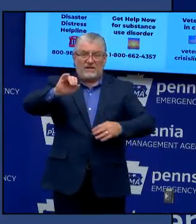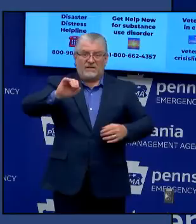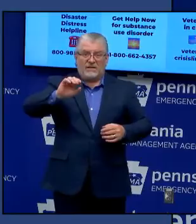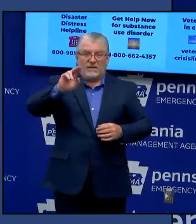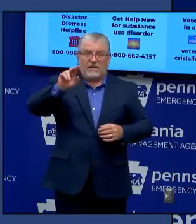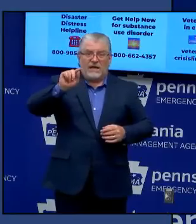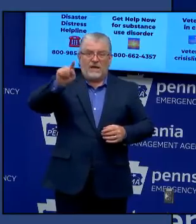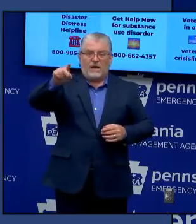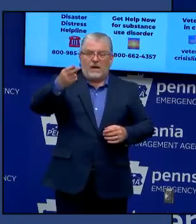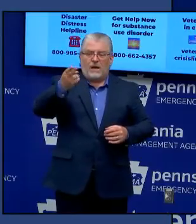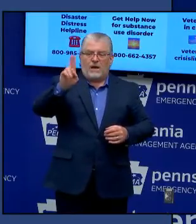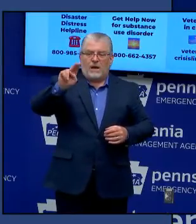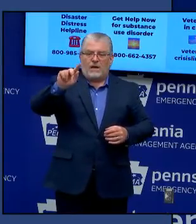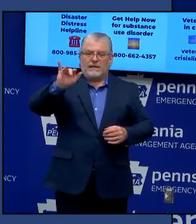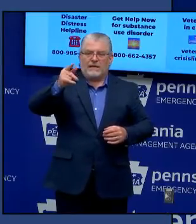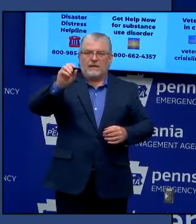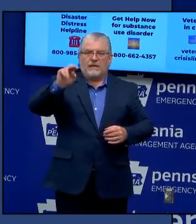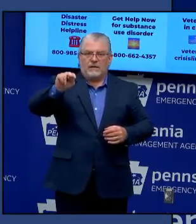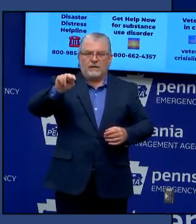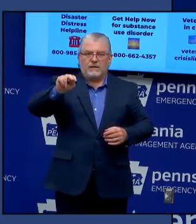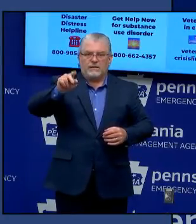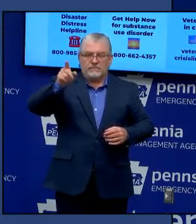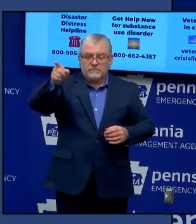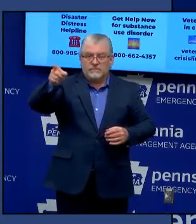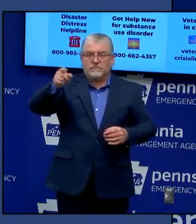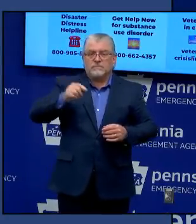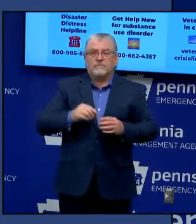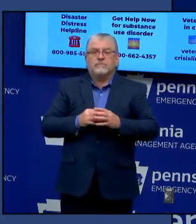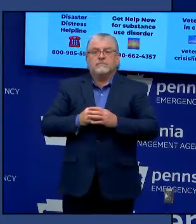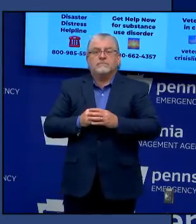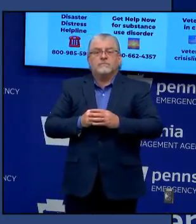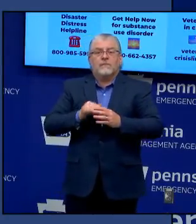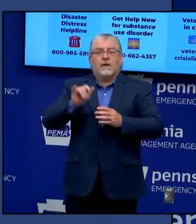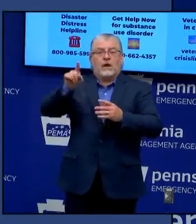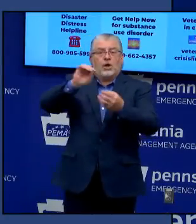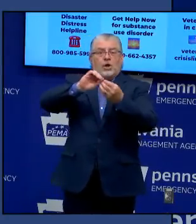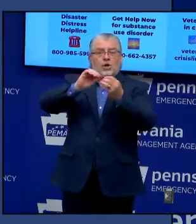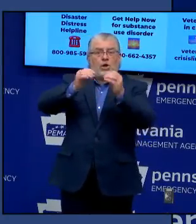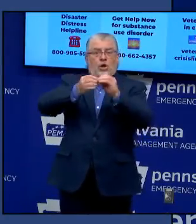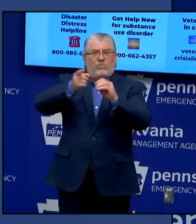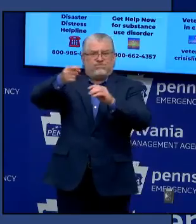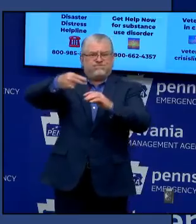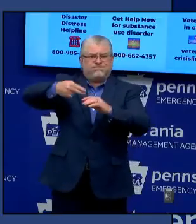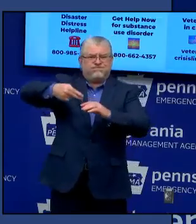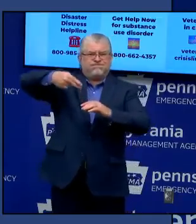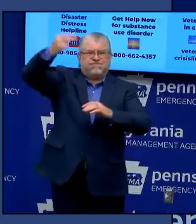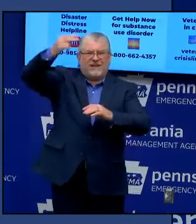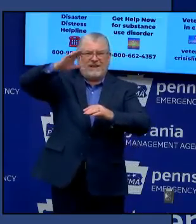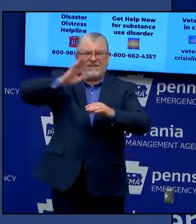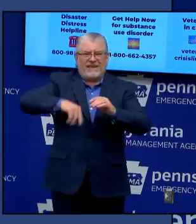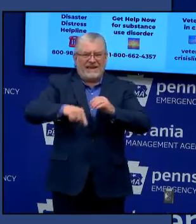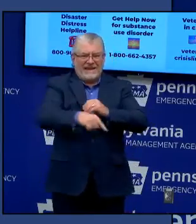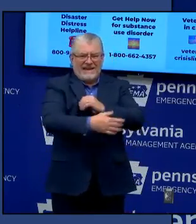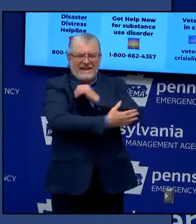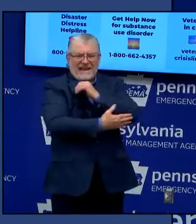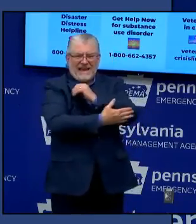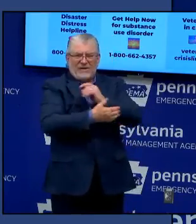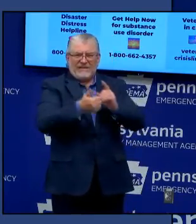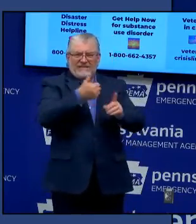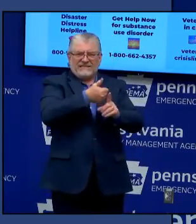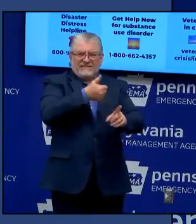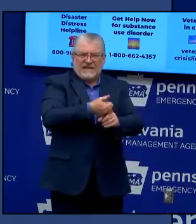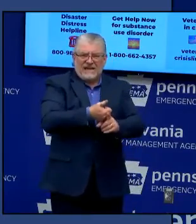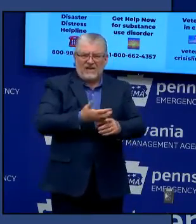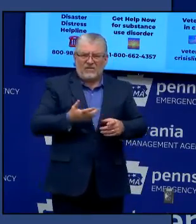is 29. Is there a direct correlation with those numbers? I am not exactly sure. So instead of making